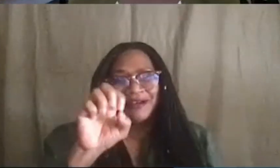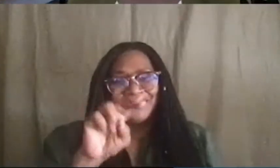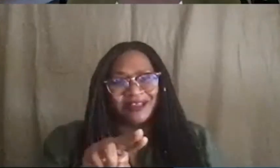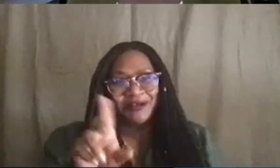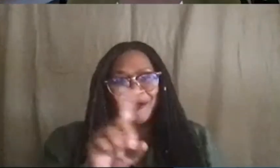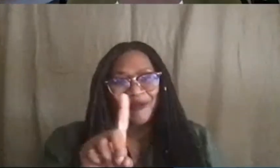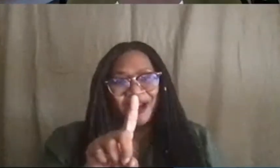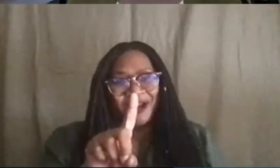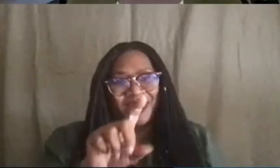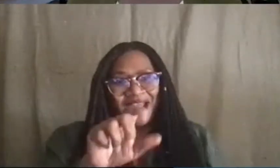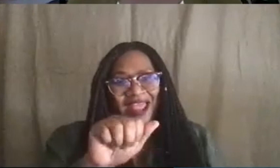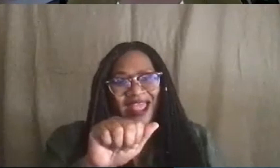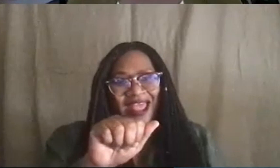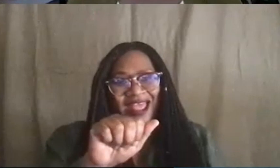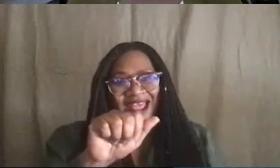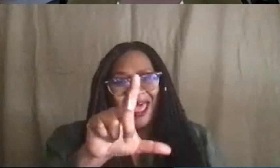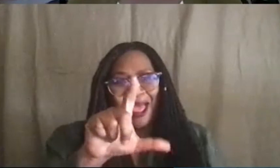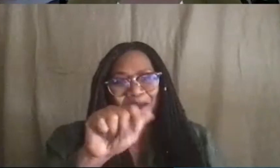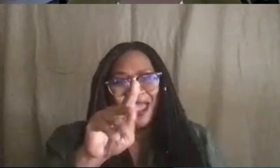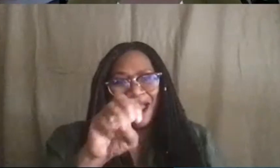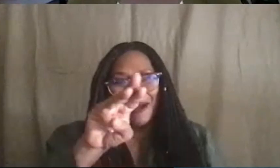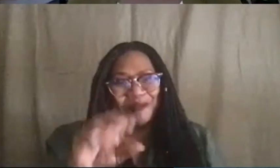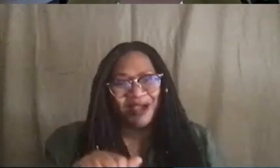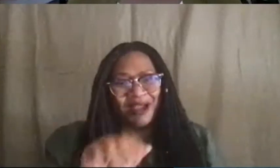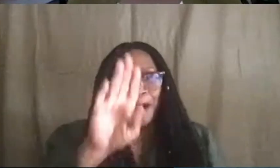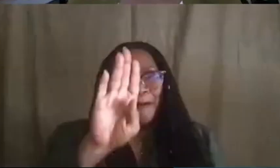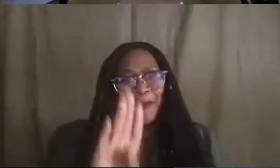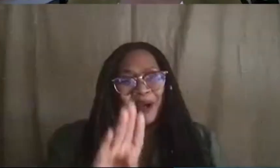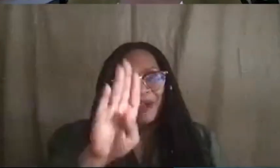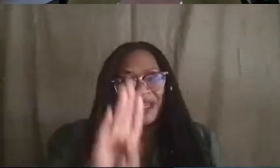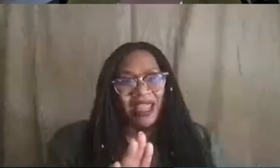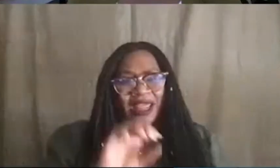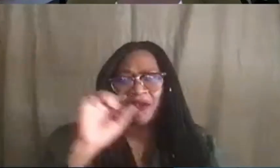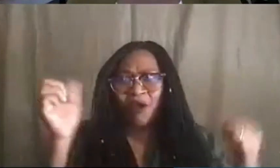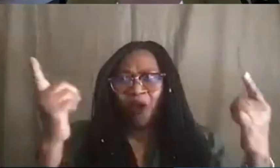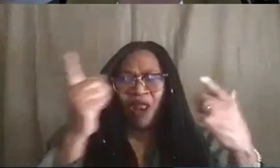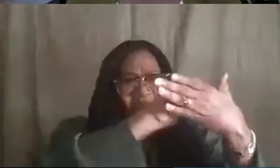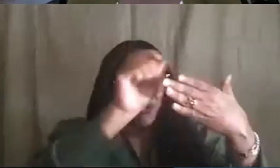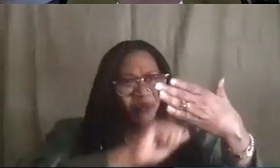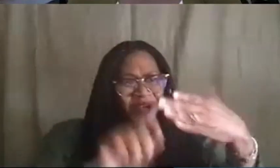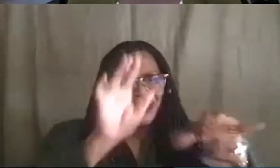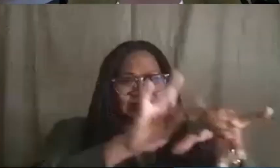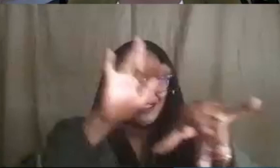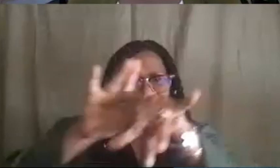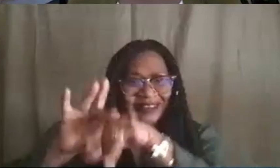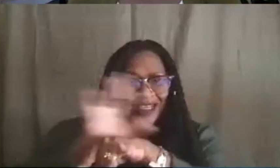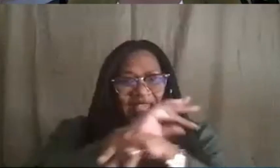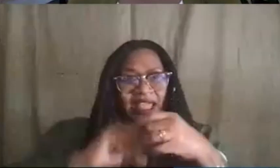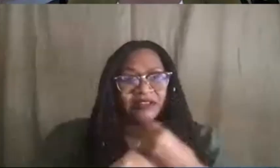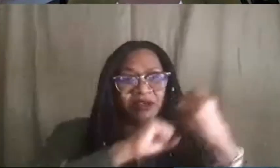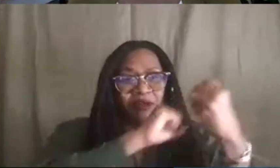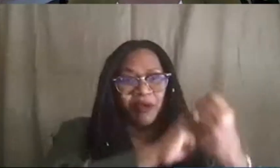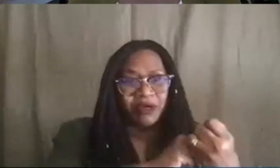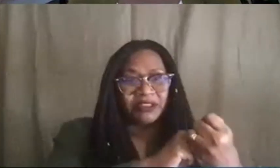Alabama. William's work has appeared in various media outlets, and he is co-author of the book